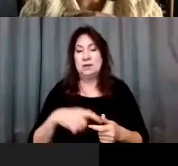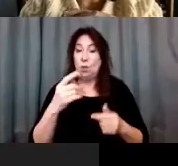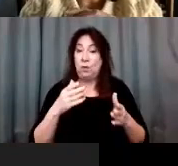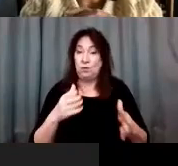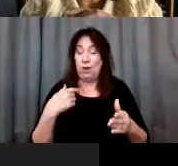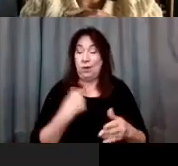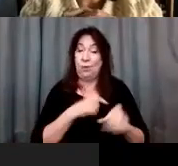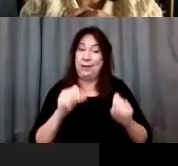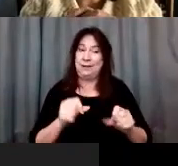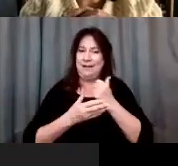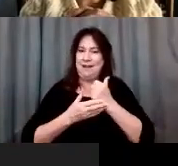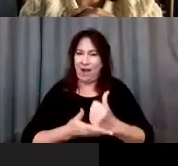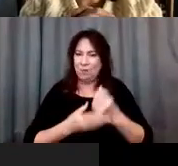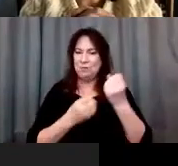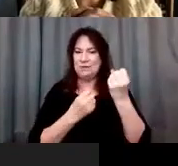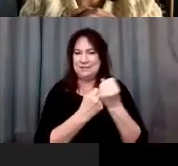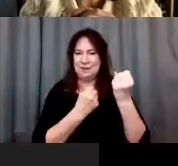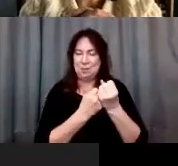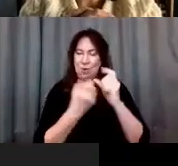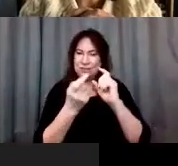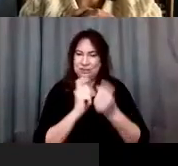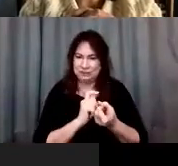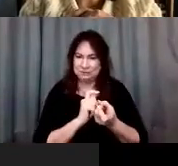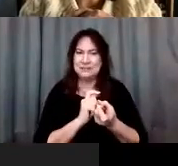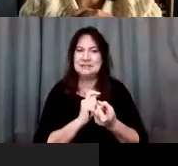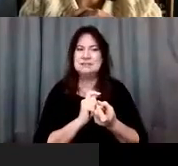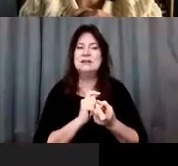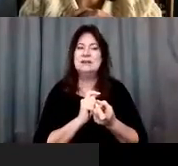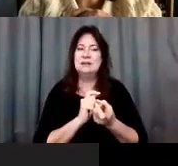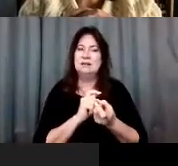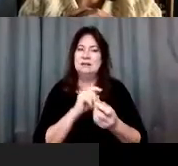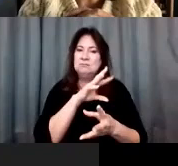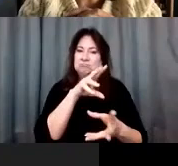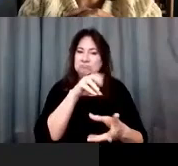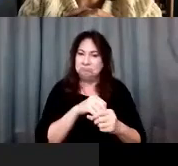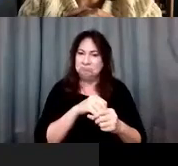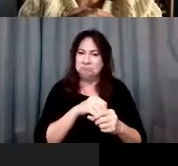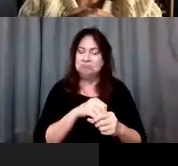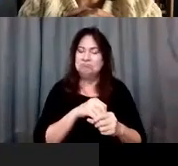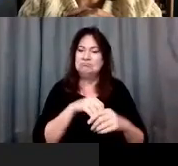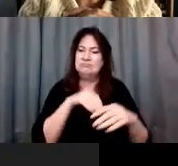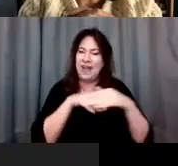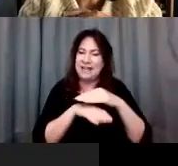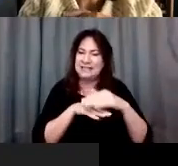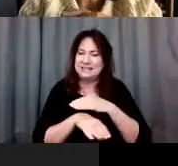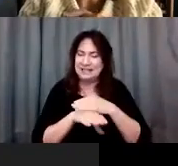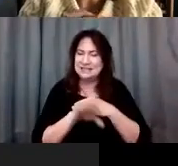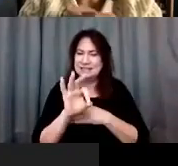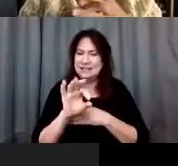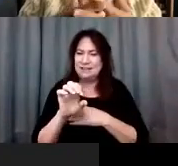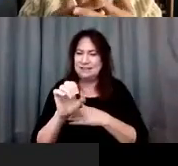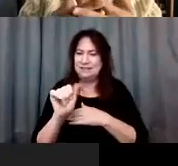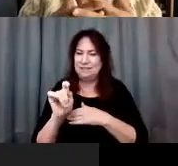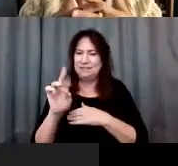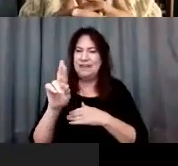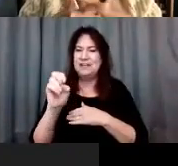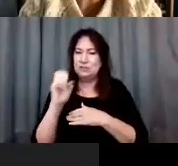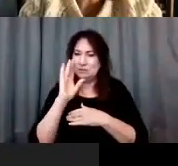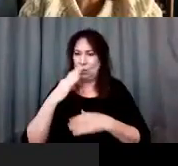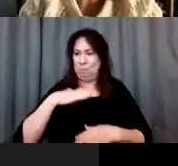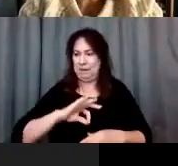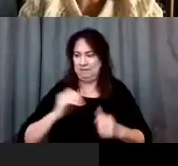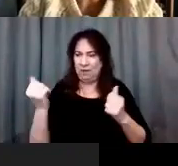can help and support that is to build in various access features that will end up benefiting all sorts of